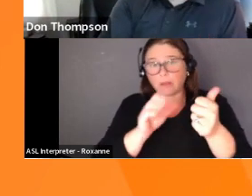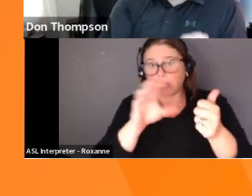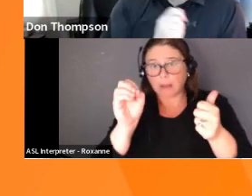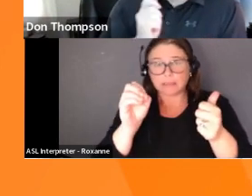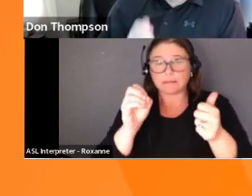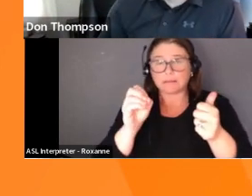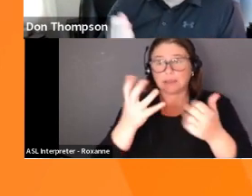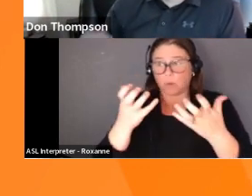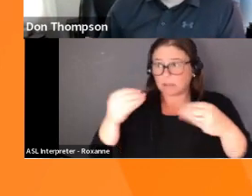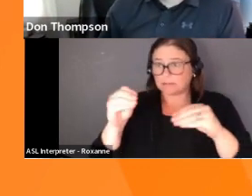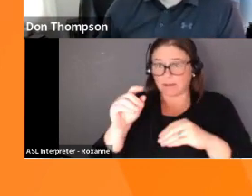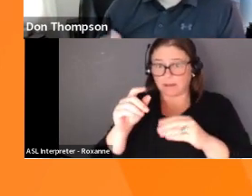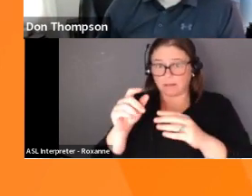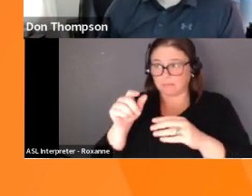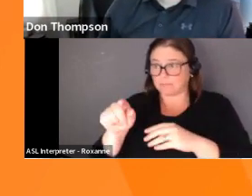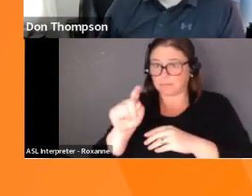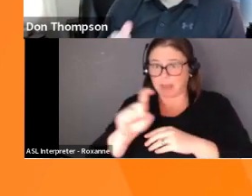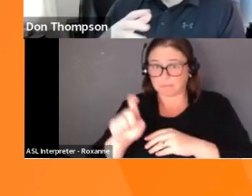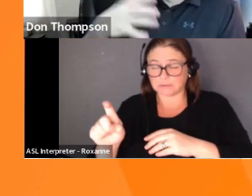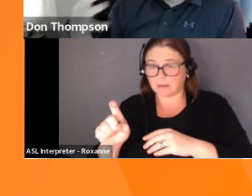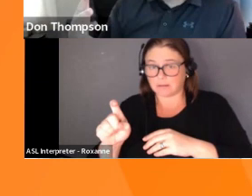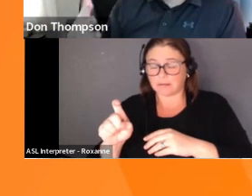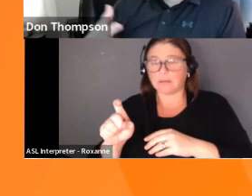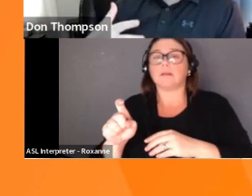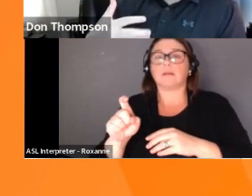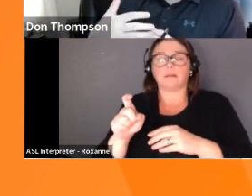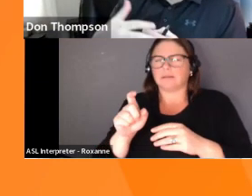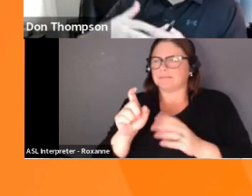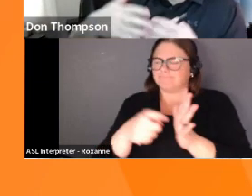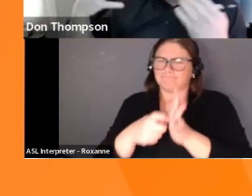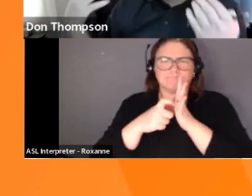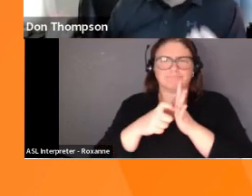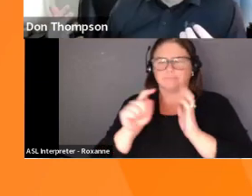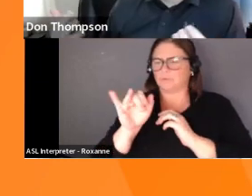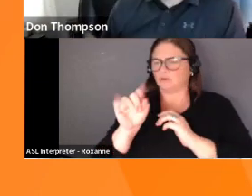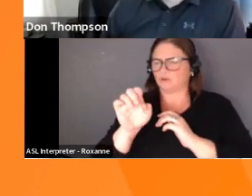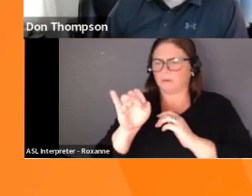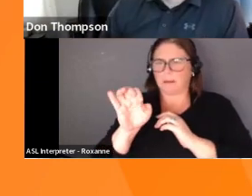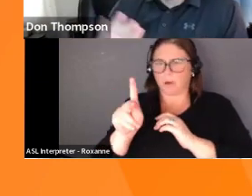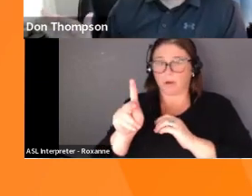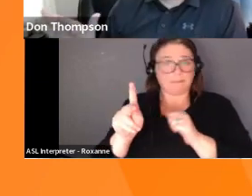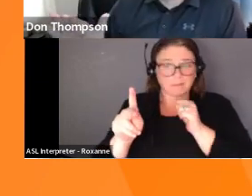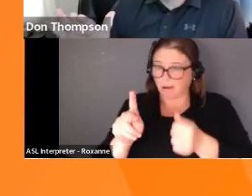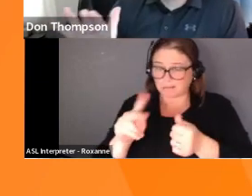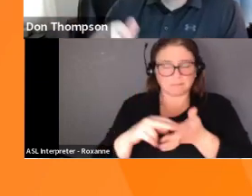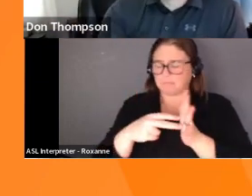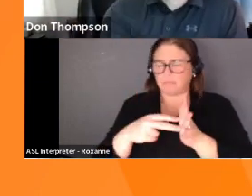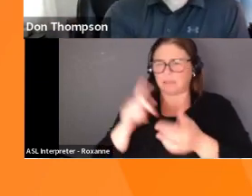trademark, you're going to be severely limited with the ability for reach and the ability to talk about your brand than ever